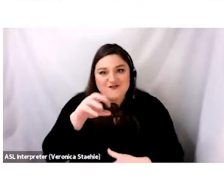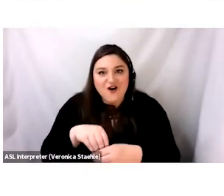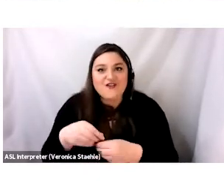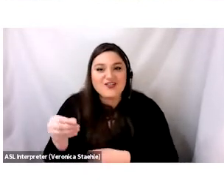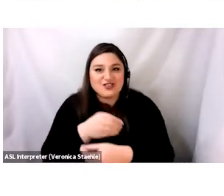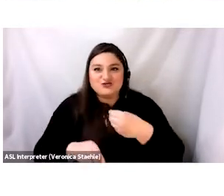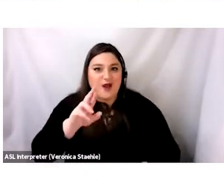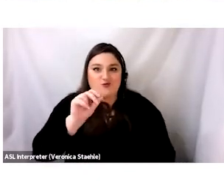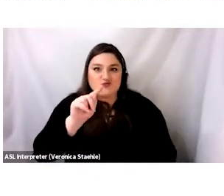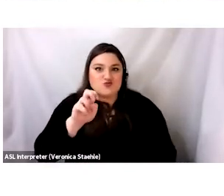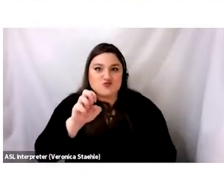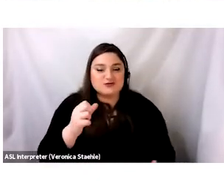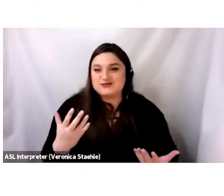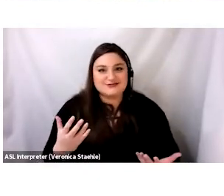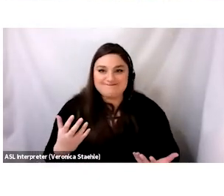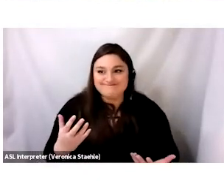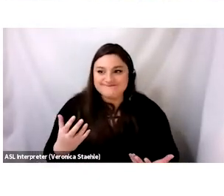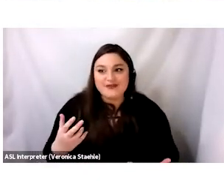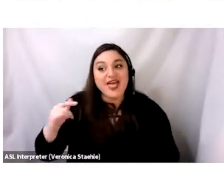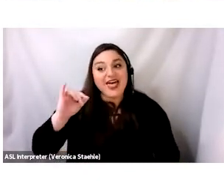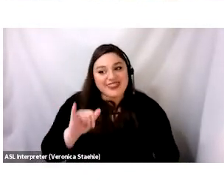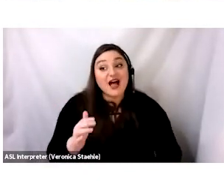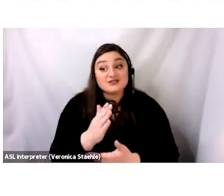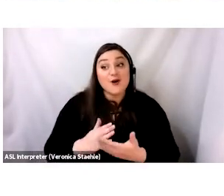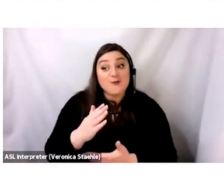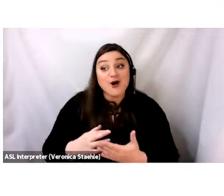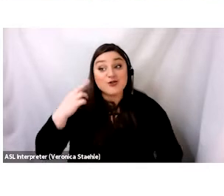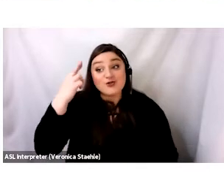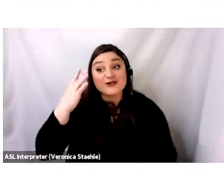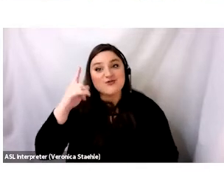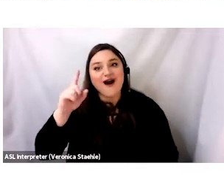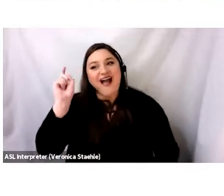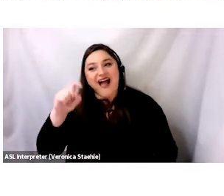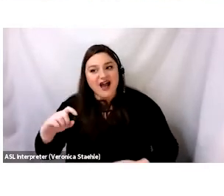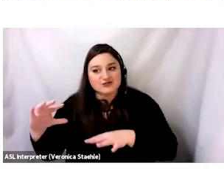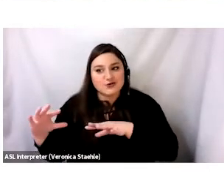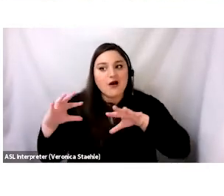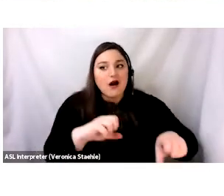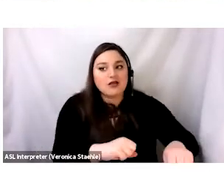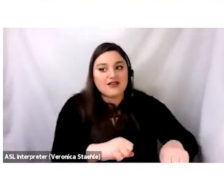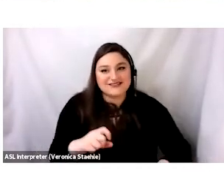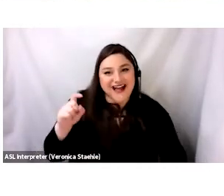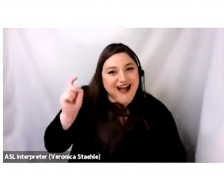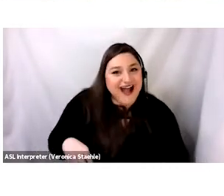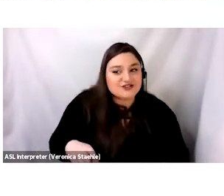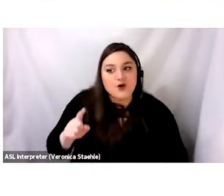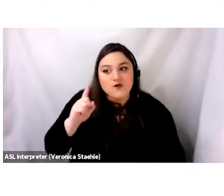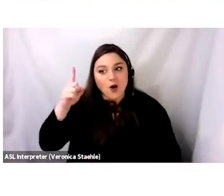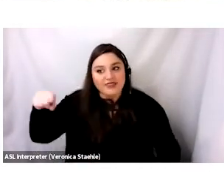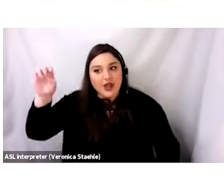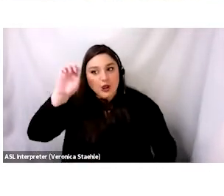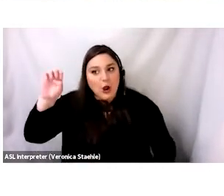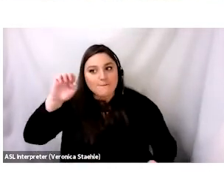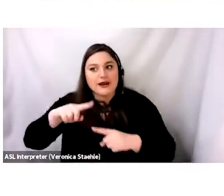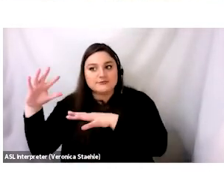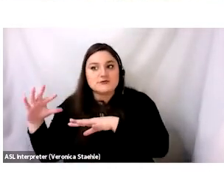that had existed, which is part of the reason why colonization came to be, to tap into some of these trade routes that Europe